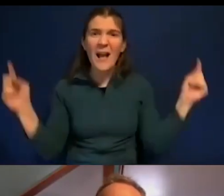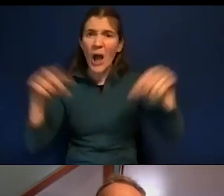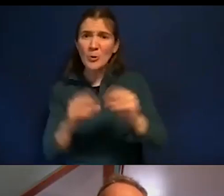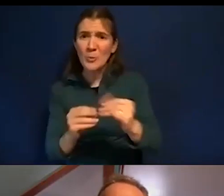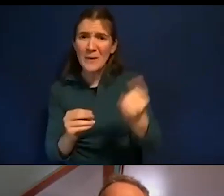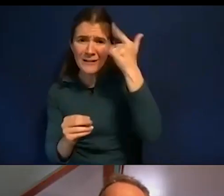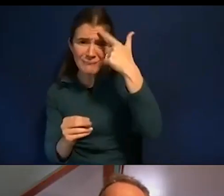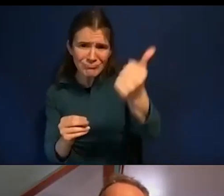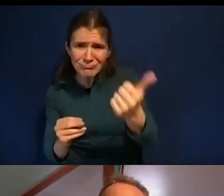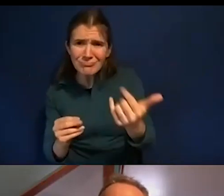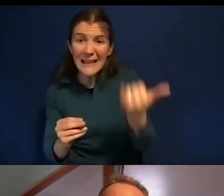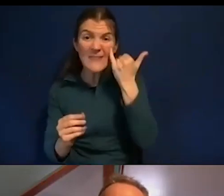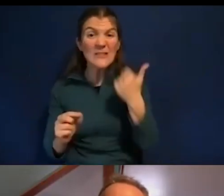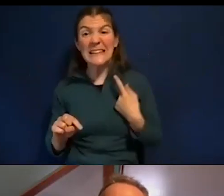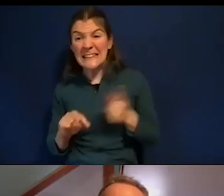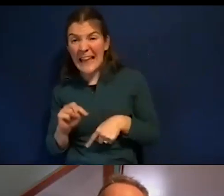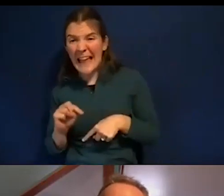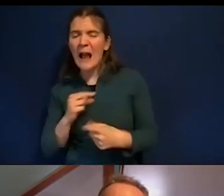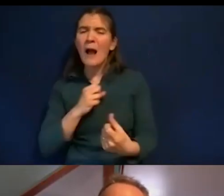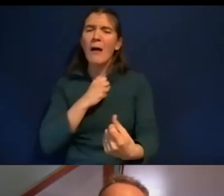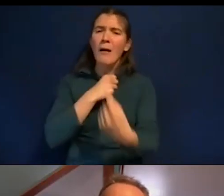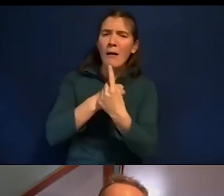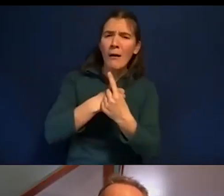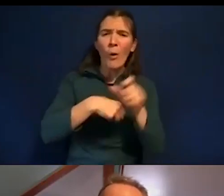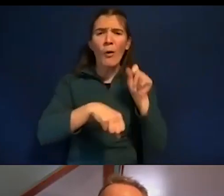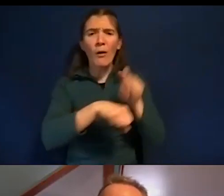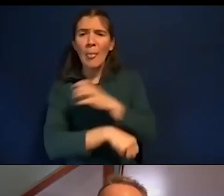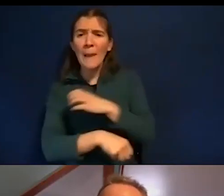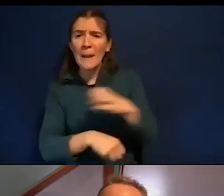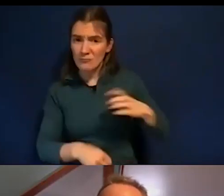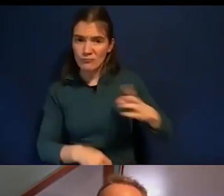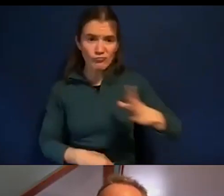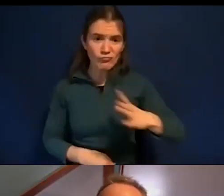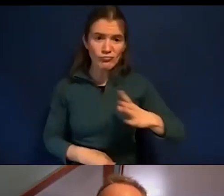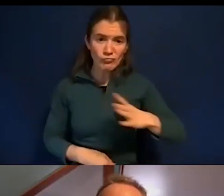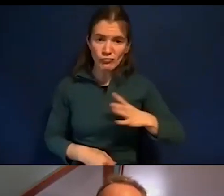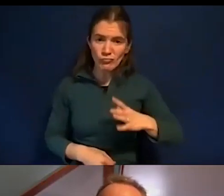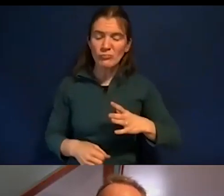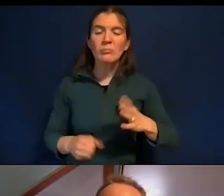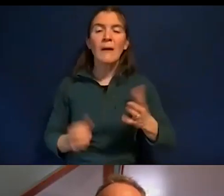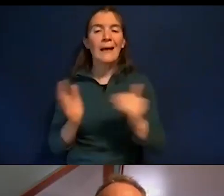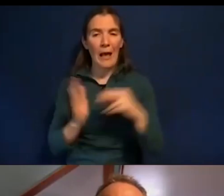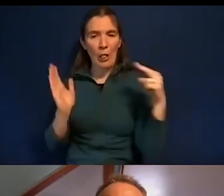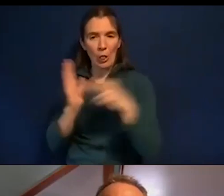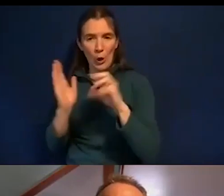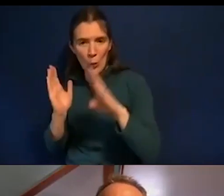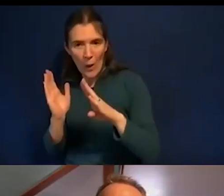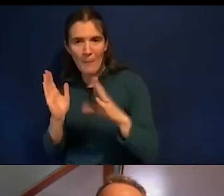to, or if not, you can email somebody who's on the committee. The committee's page tells you who is on it.